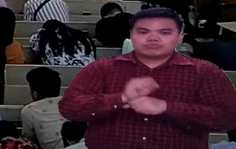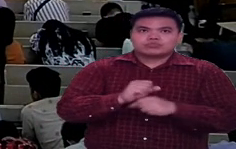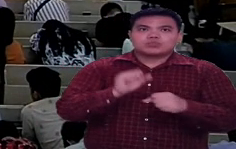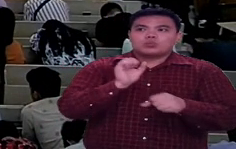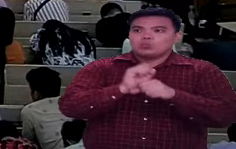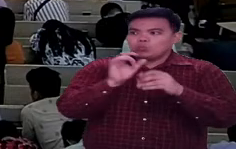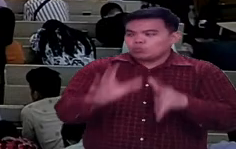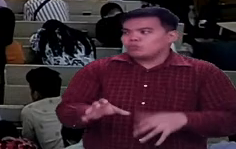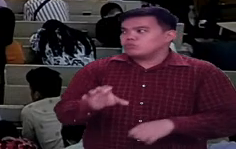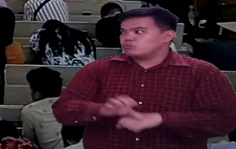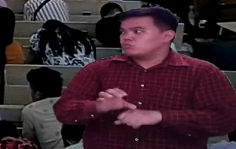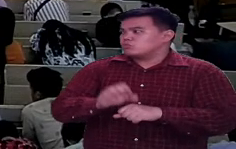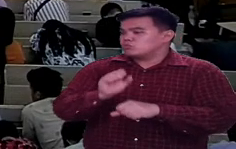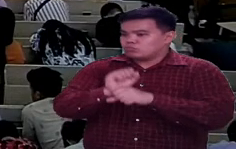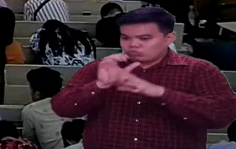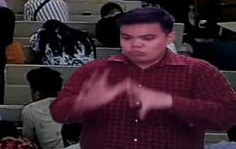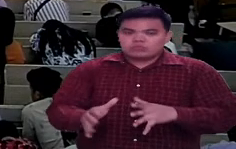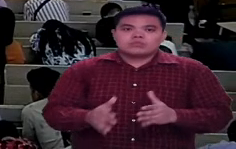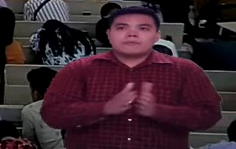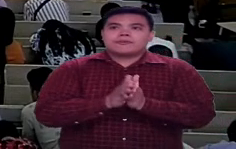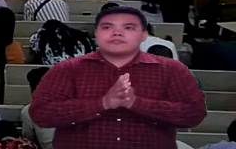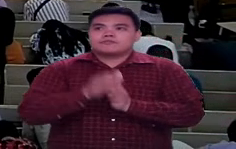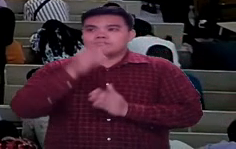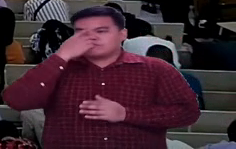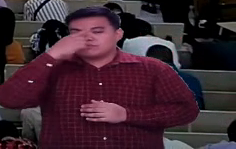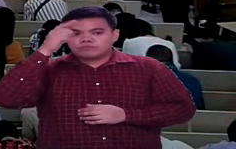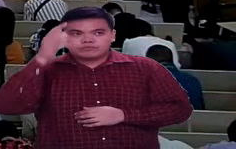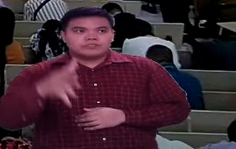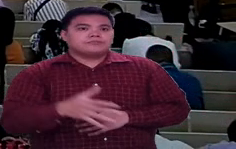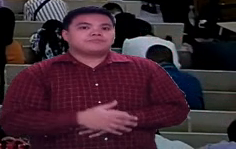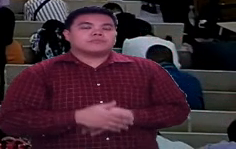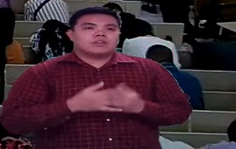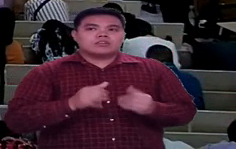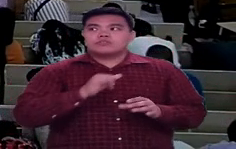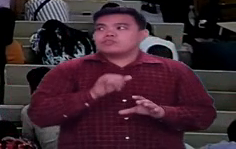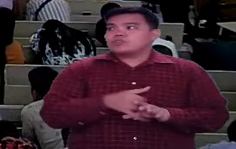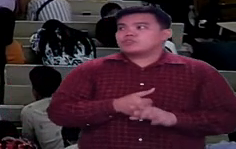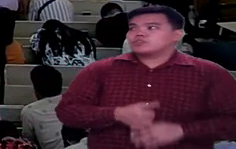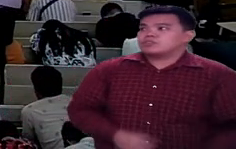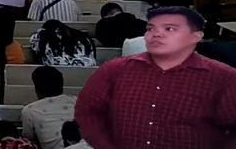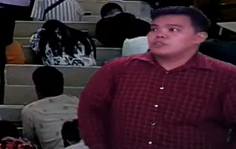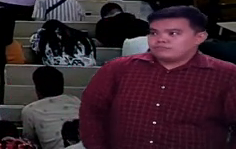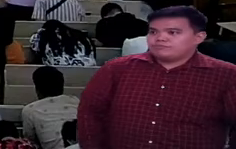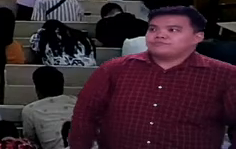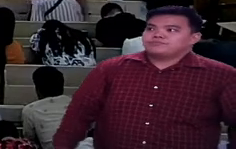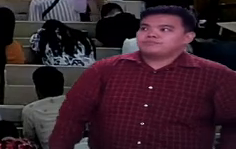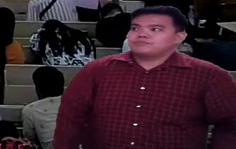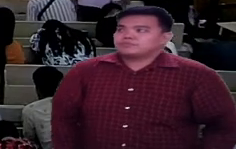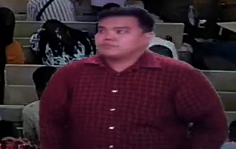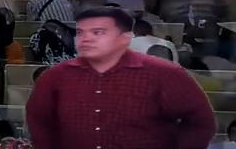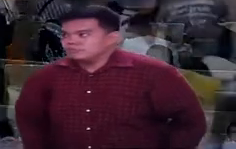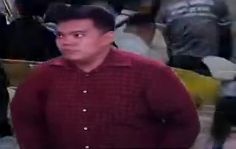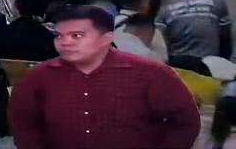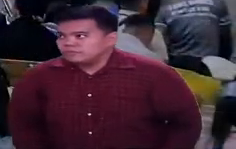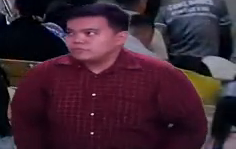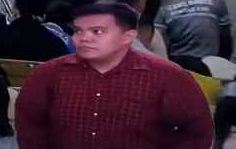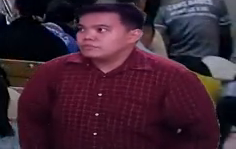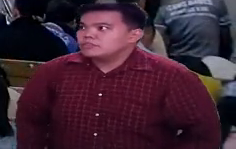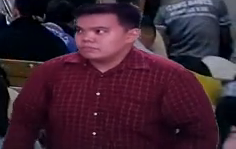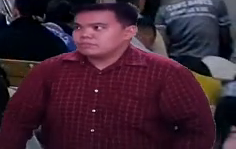you can stand. Come to the altar. Stand from your seat. Come to the altar. And join these that are kneeling right now. Be